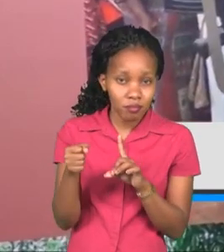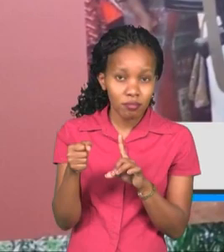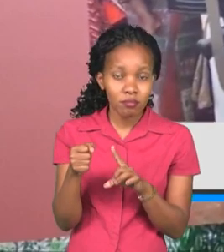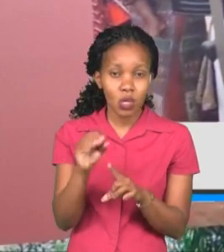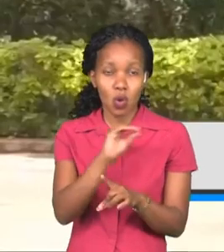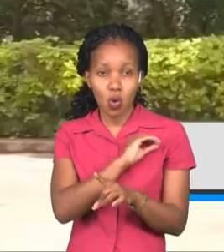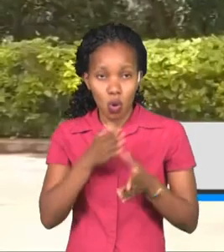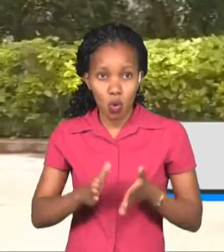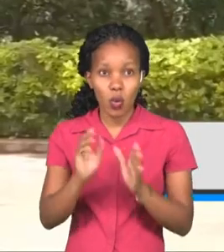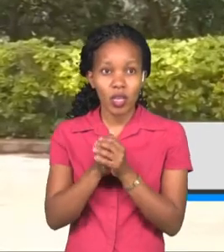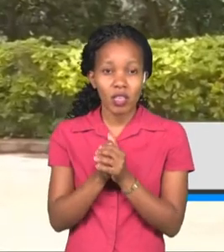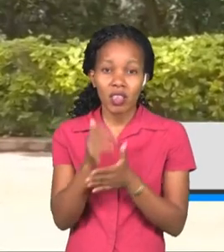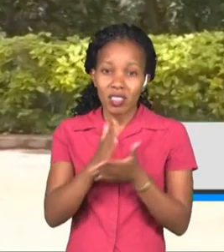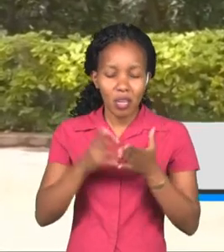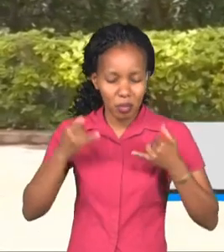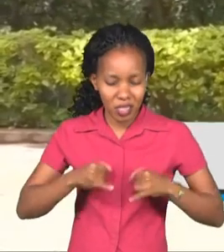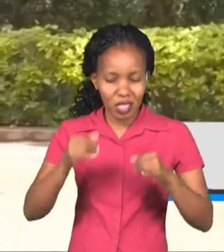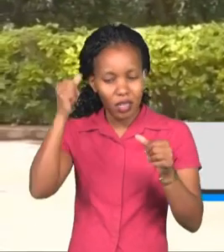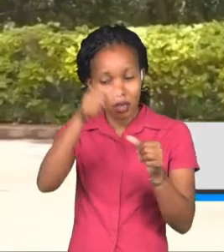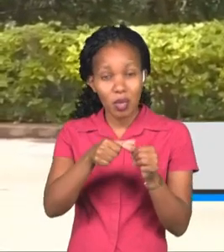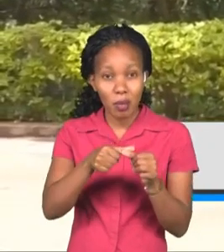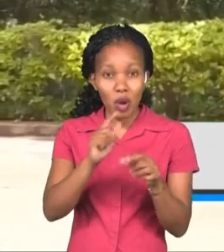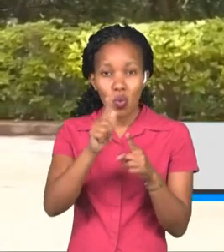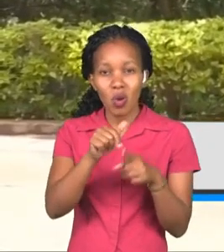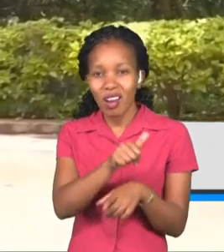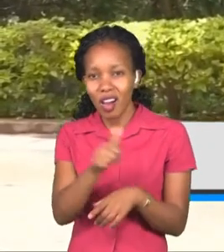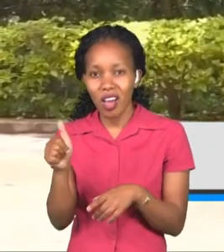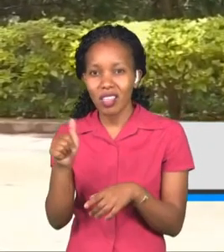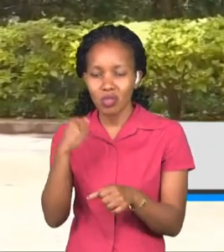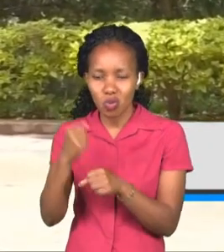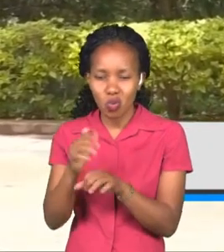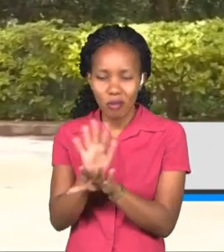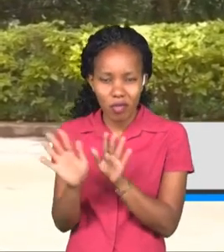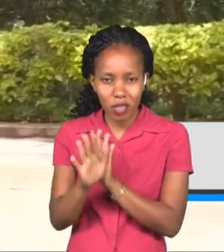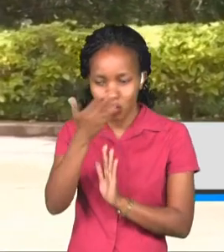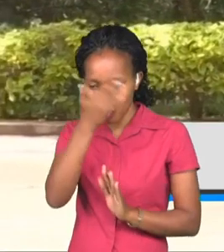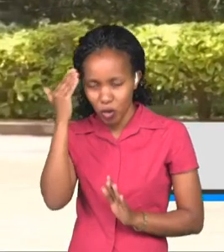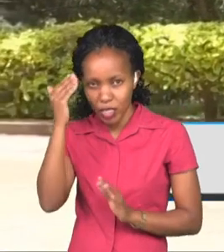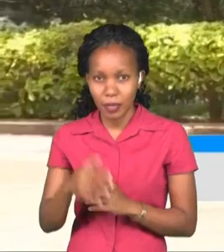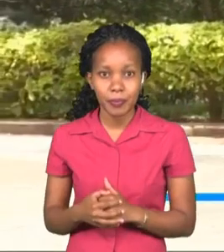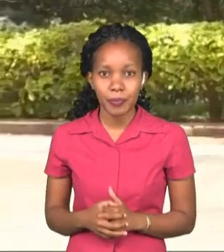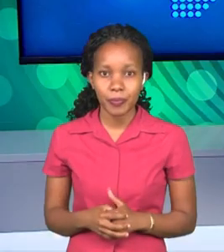way. Some try to remember, while others do everything to forget.